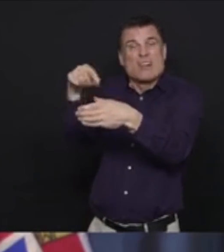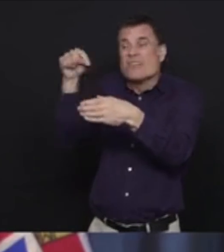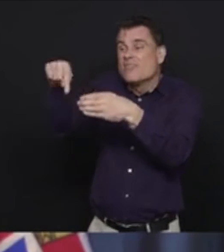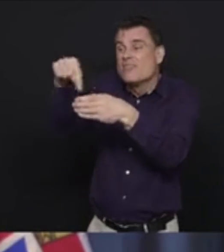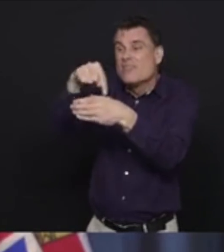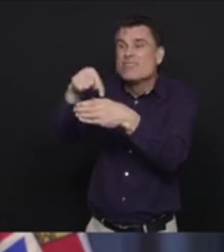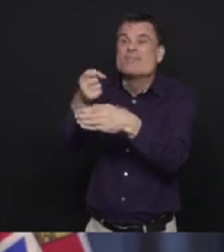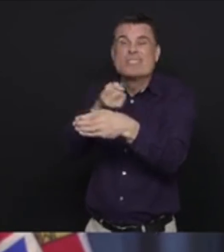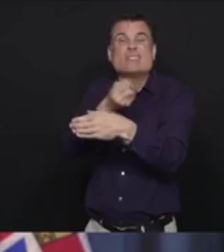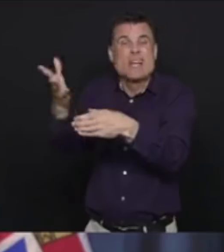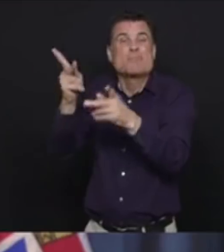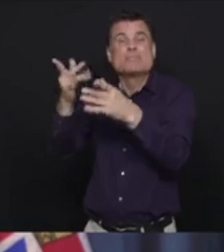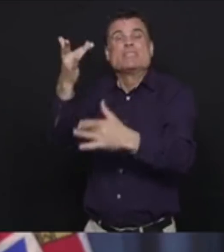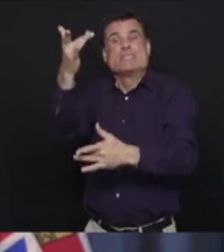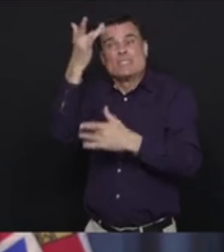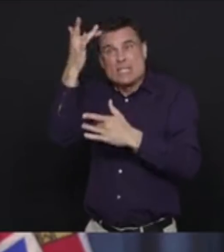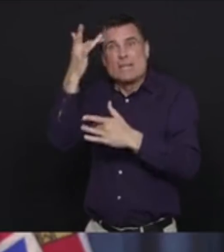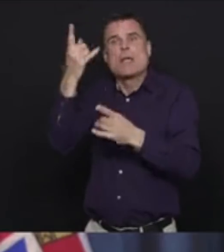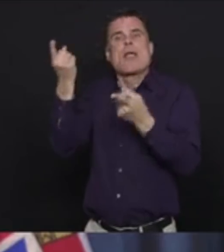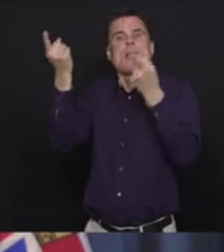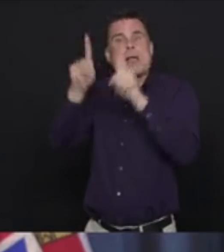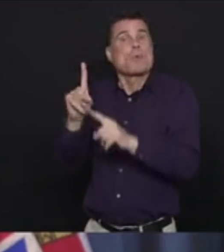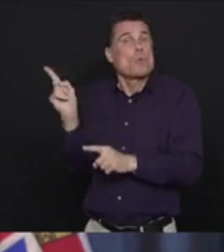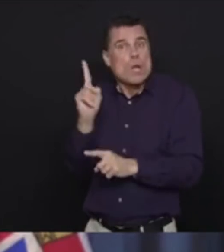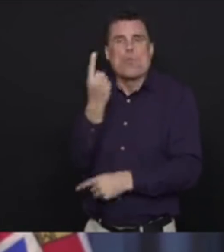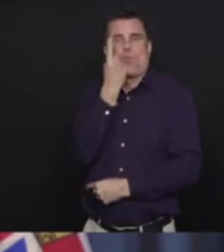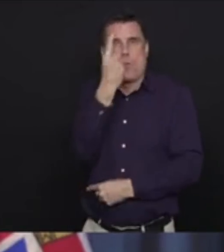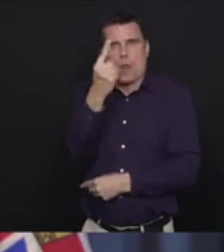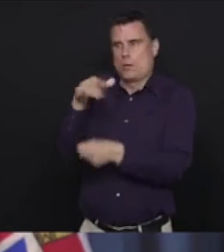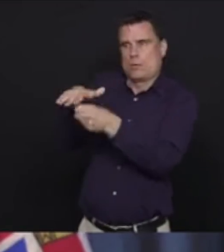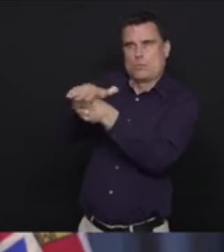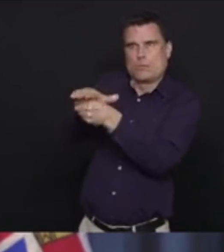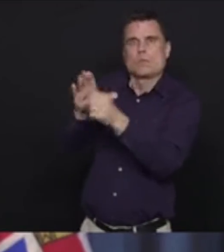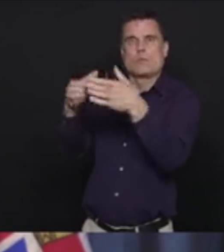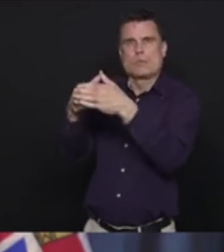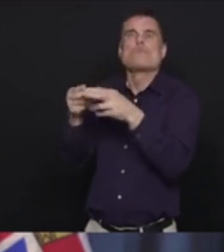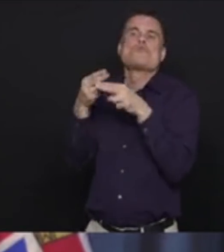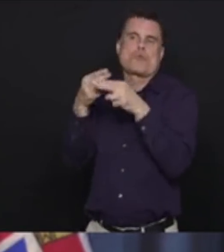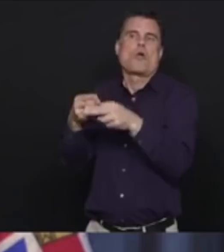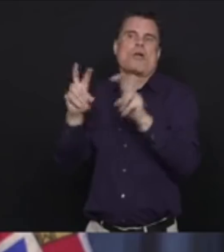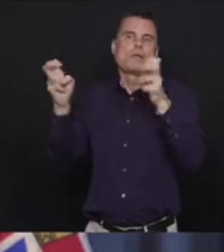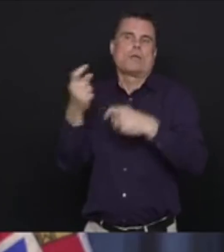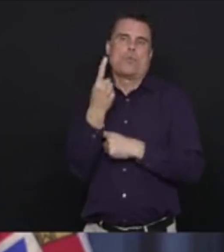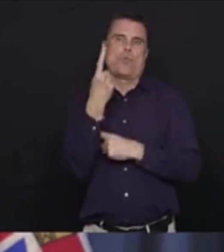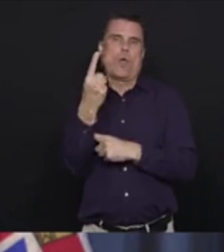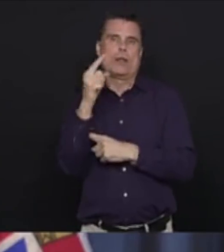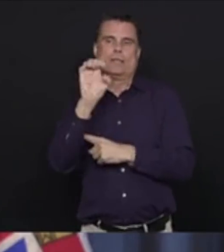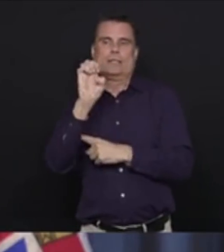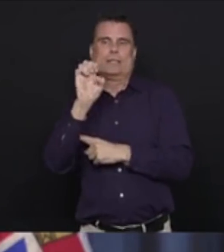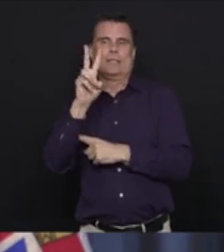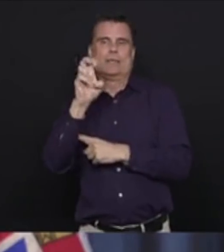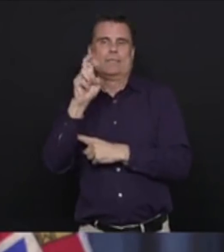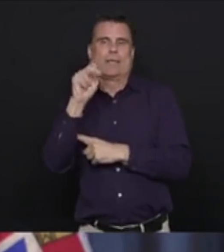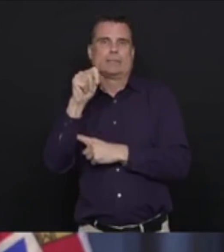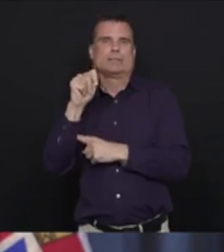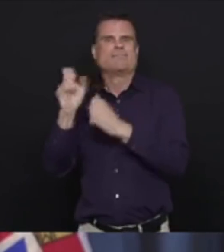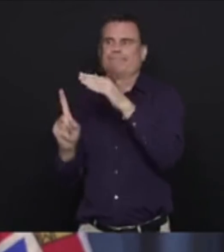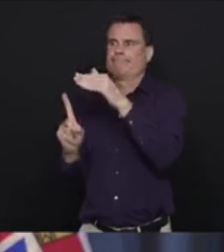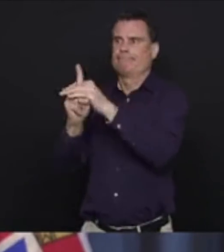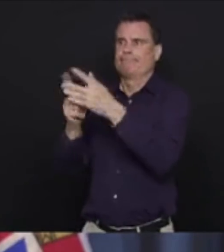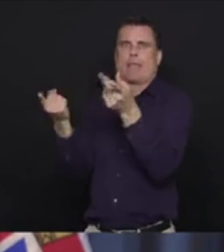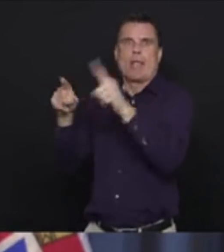And again, it comes from data from other countries where they've said that, you know, X number of people have milder illness